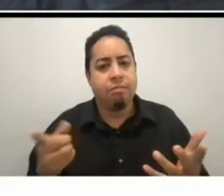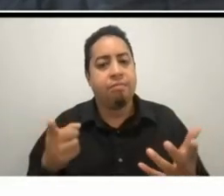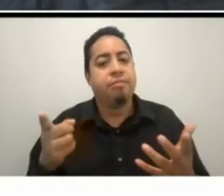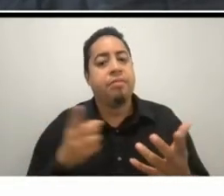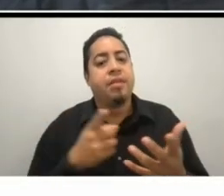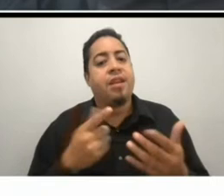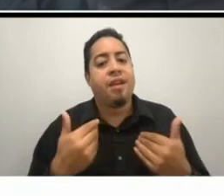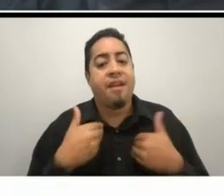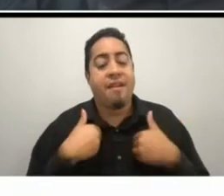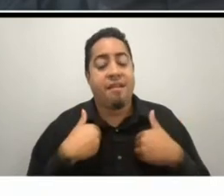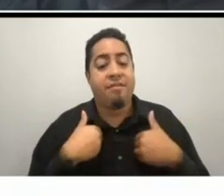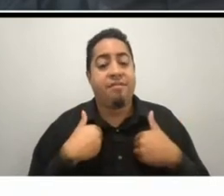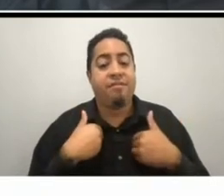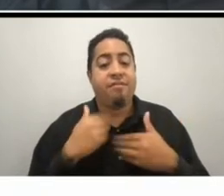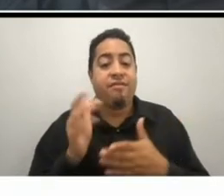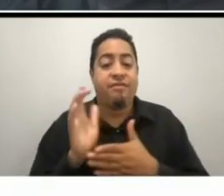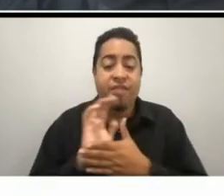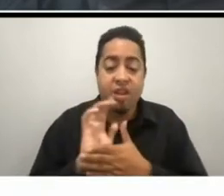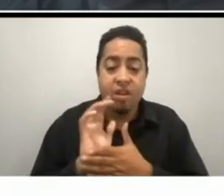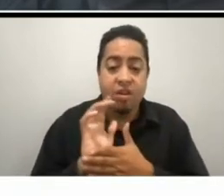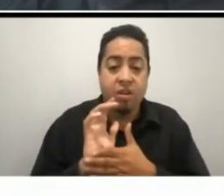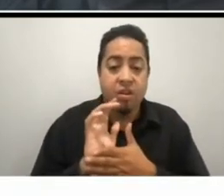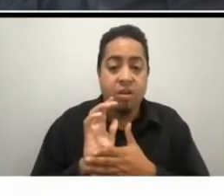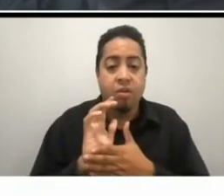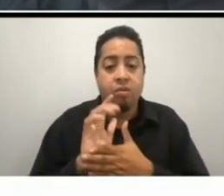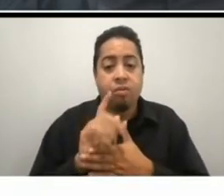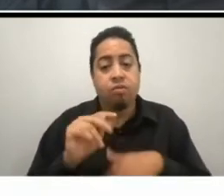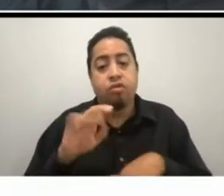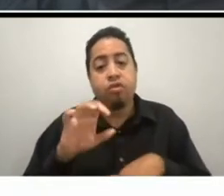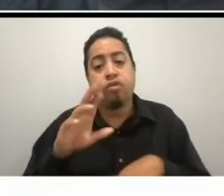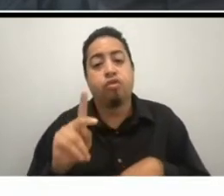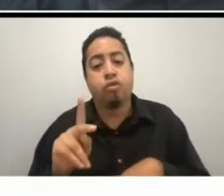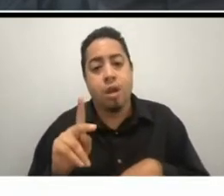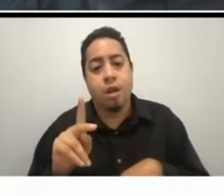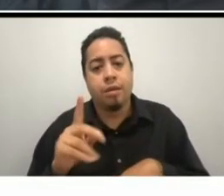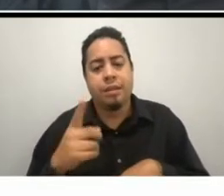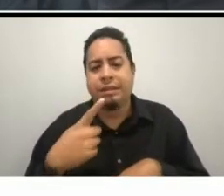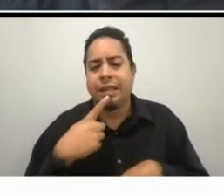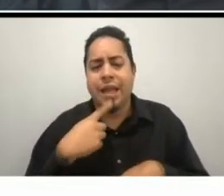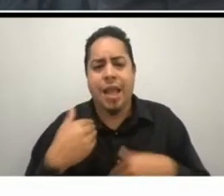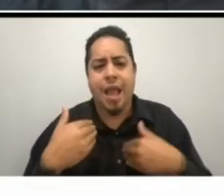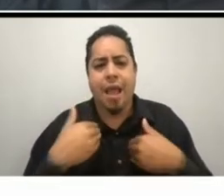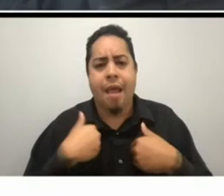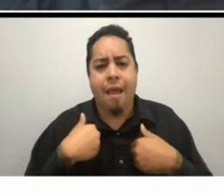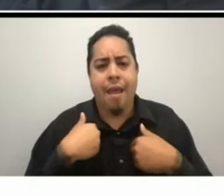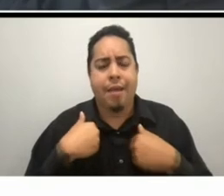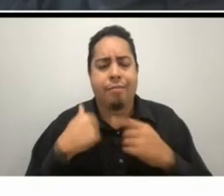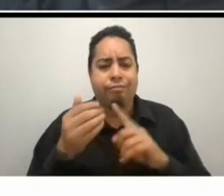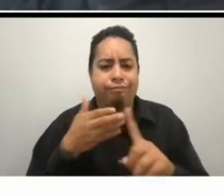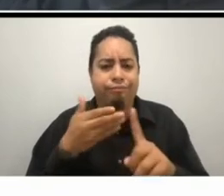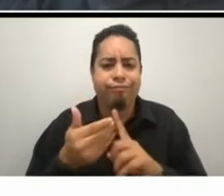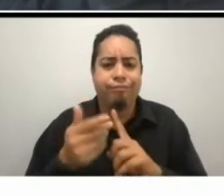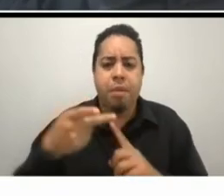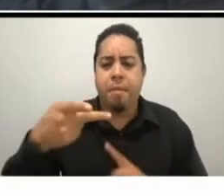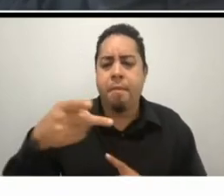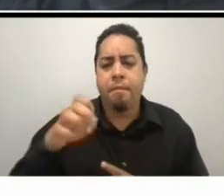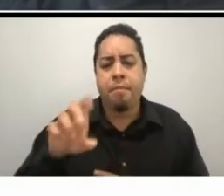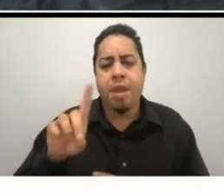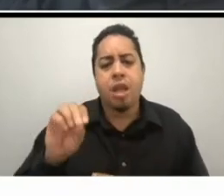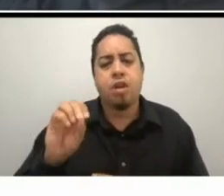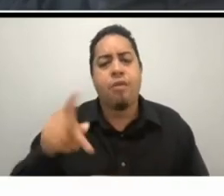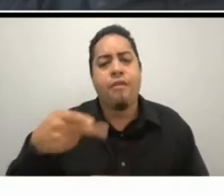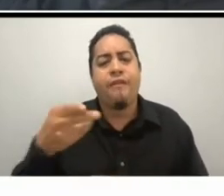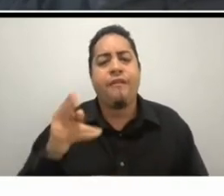video panel trucks with videos of me proclaiming me to be a pedophile and a pervert and a corrupt and